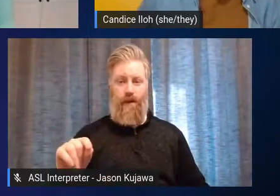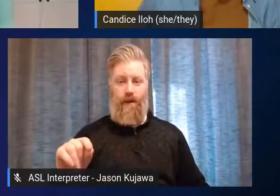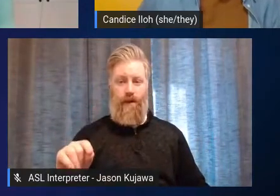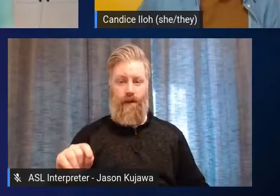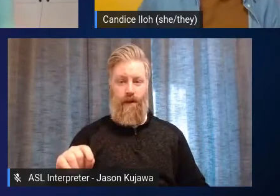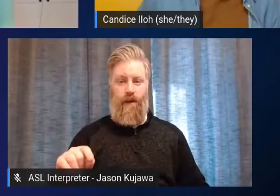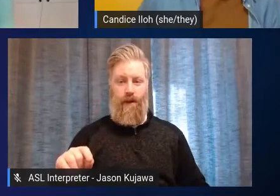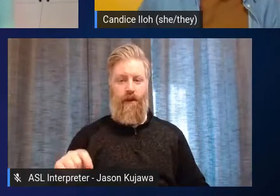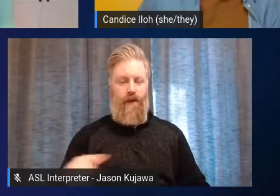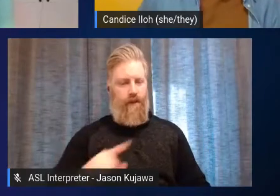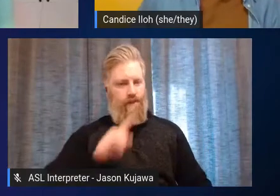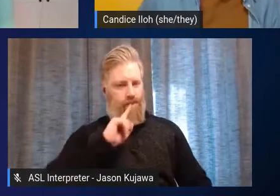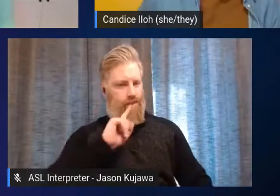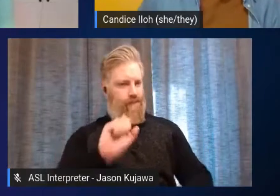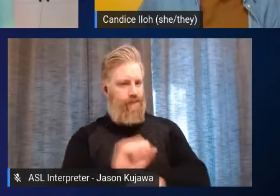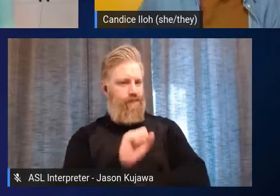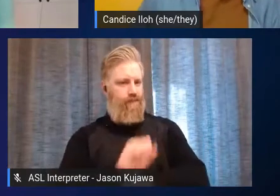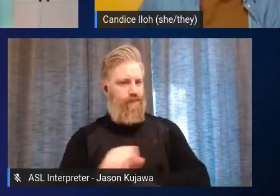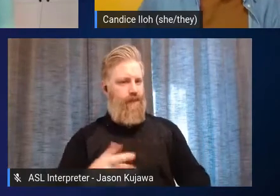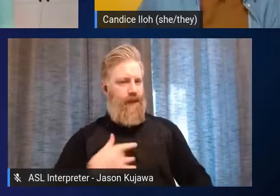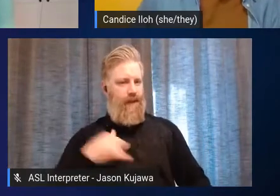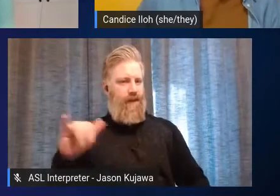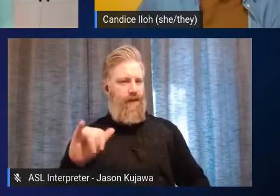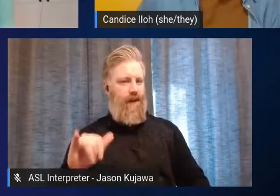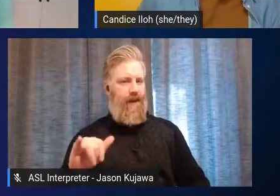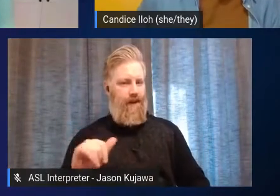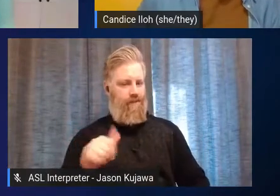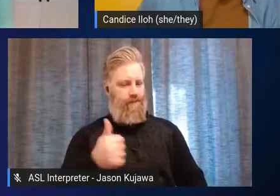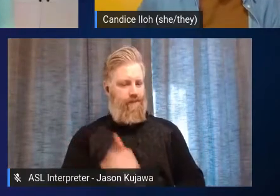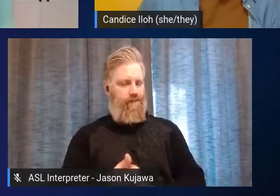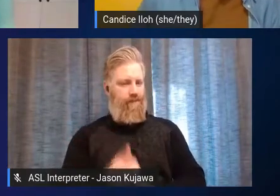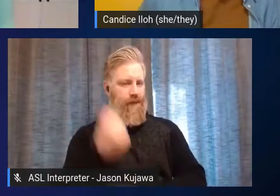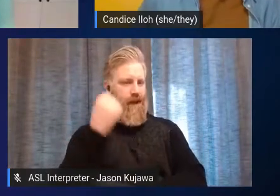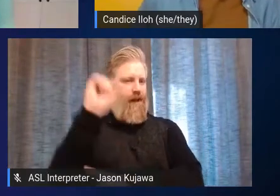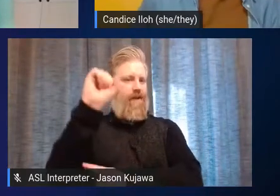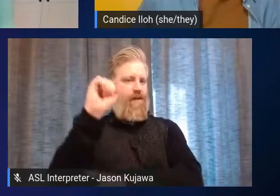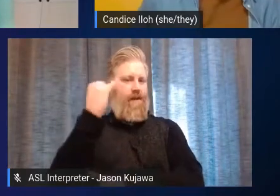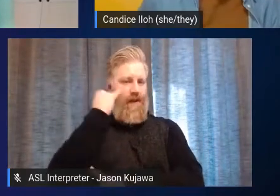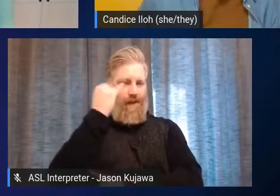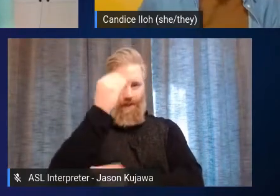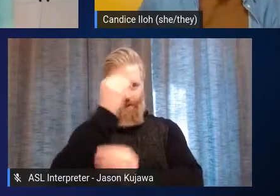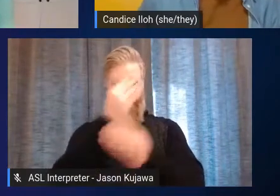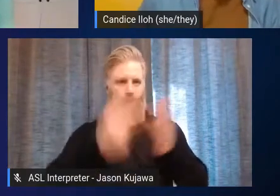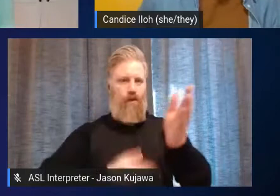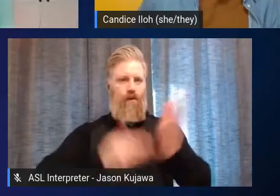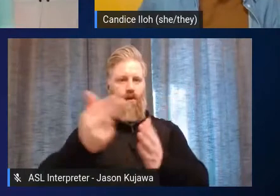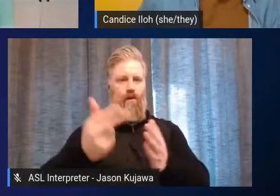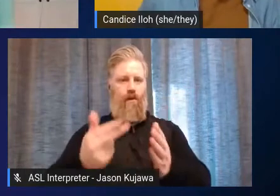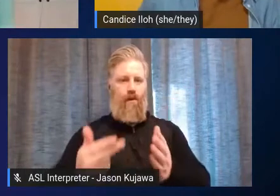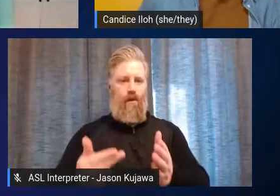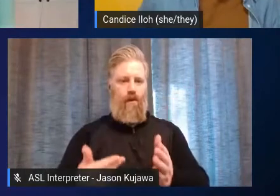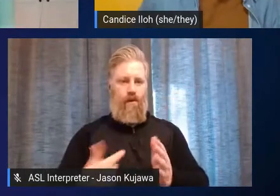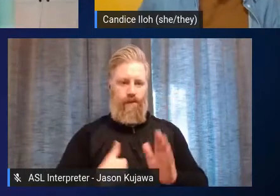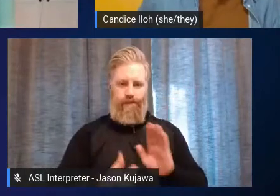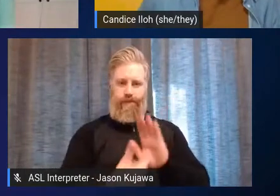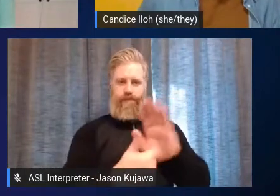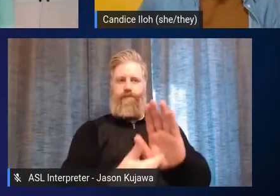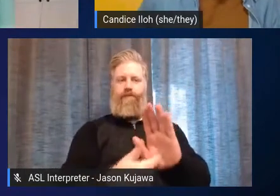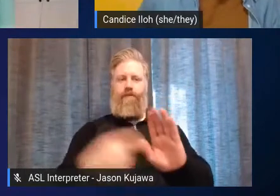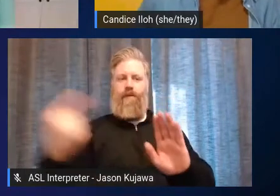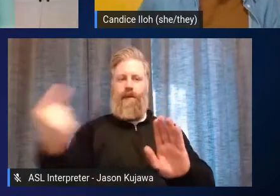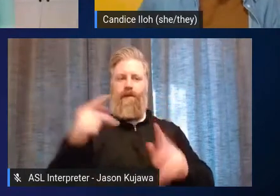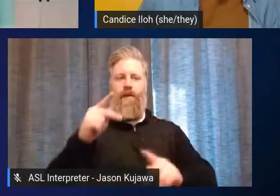now it really does feel like it's it is activism to tell the truth and to shed light on something that